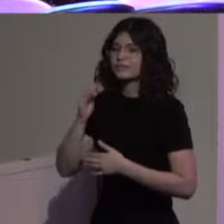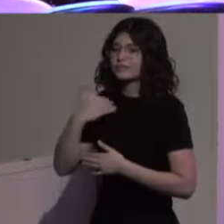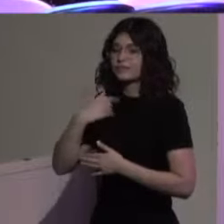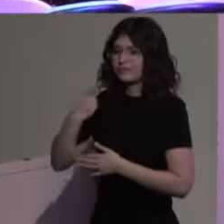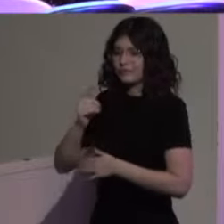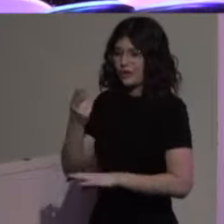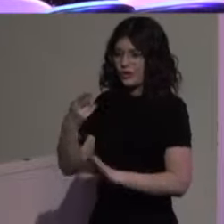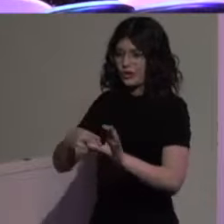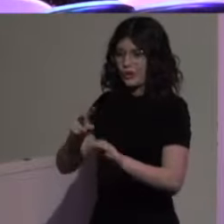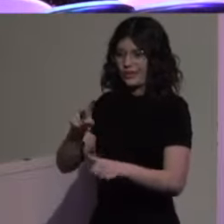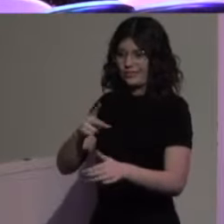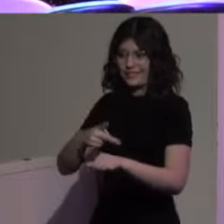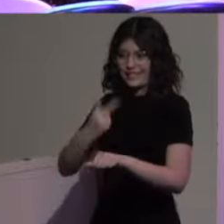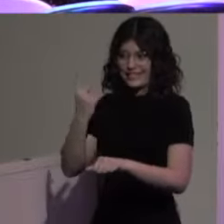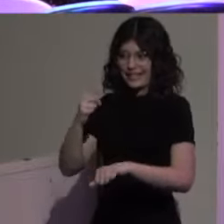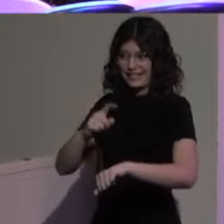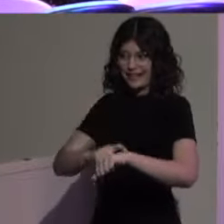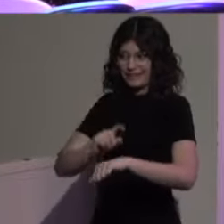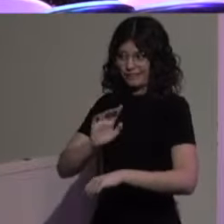join in the second time.